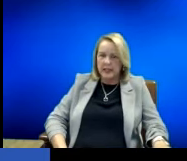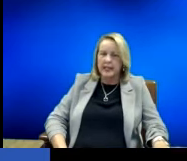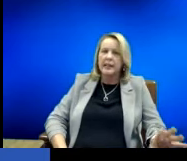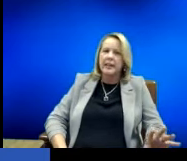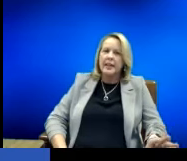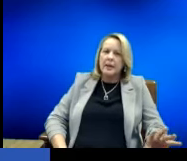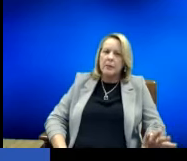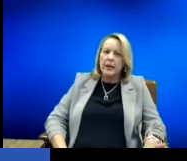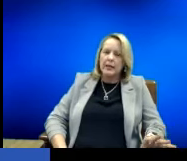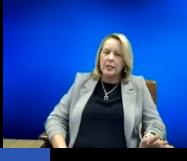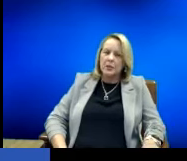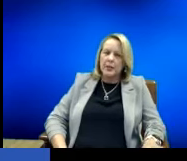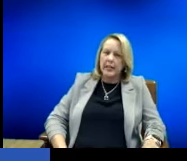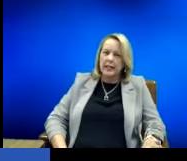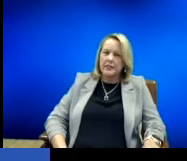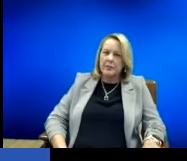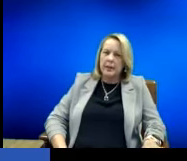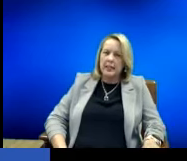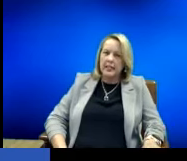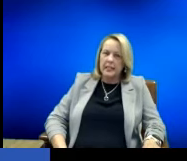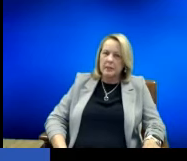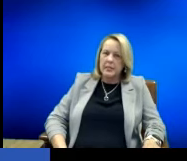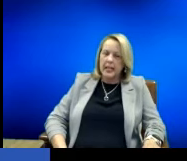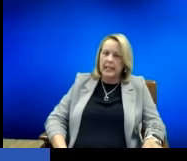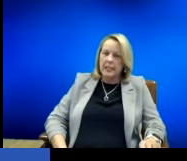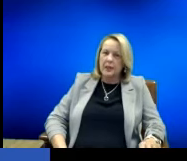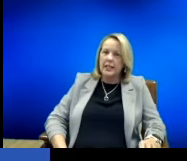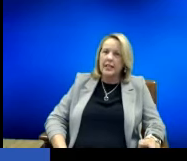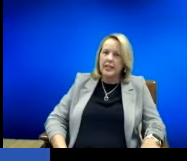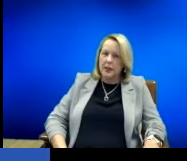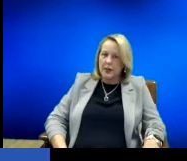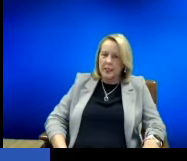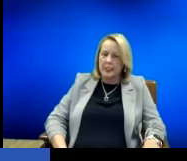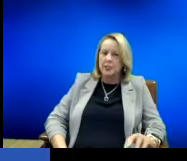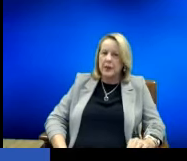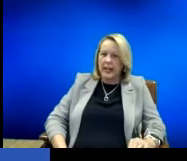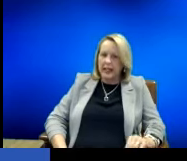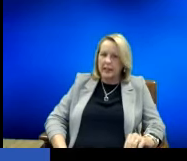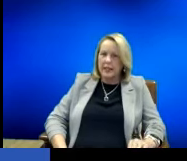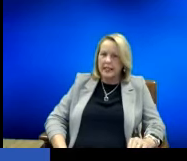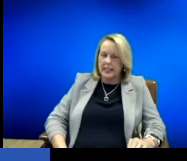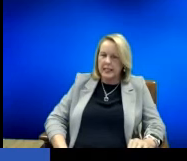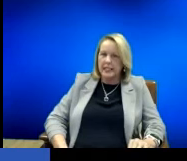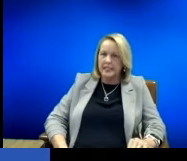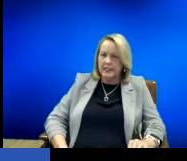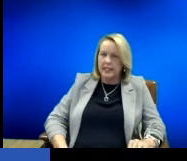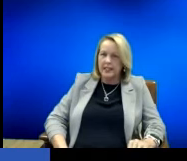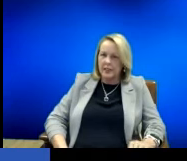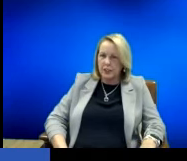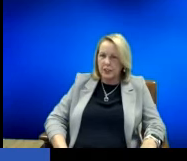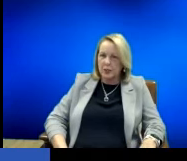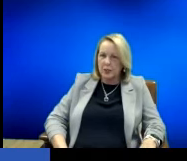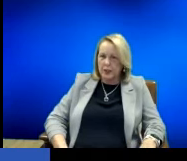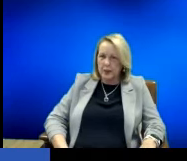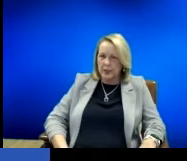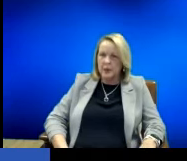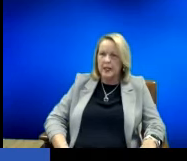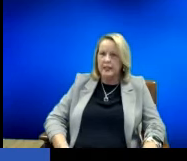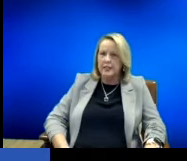on that. But you would have to pay income tax on any earnings you had on that $10,000 that